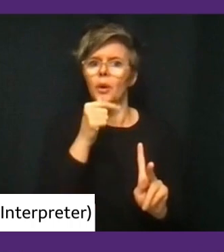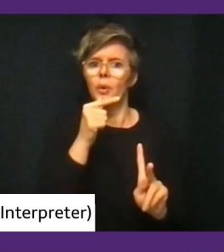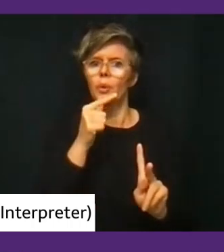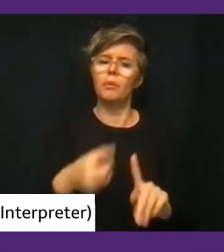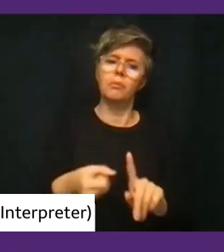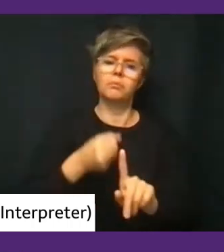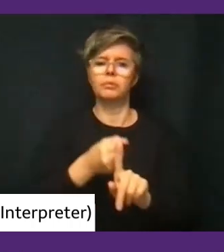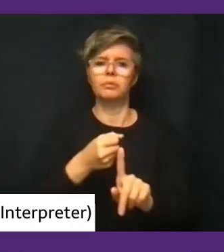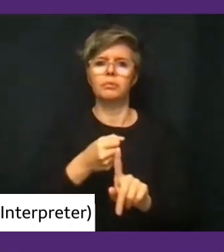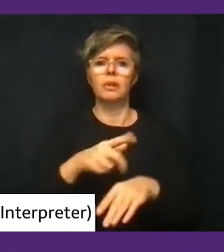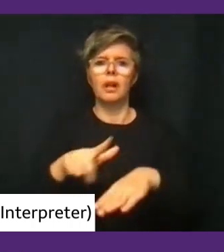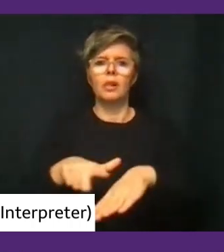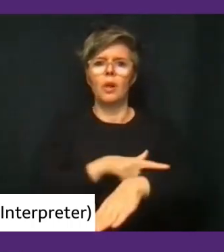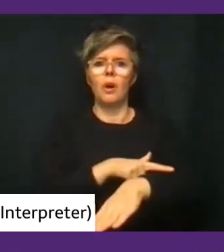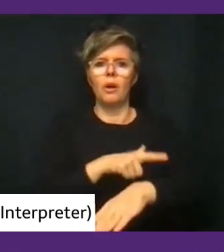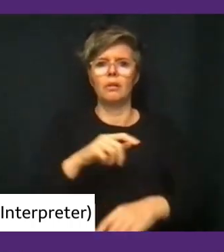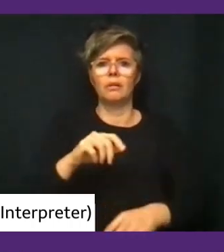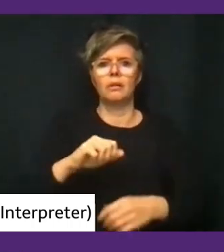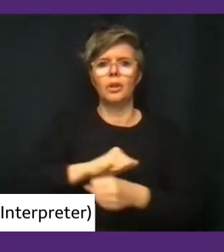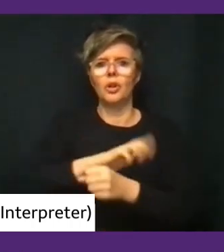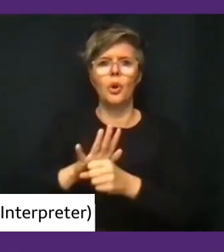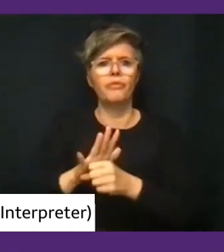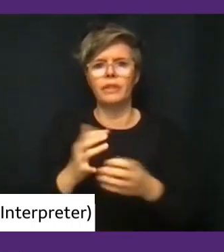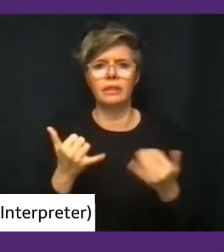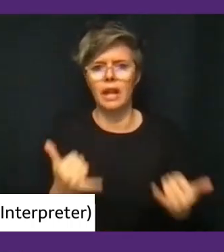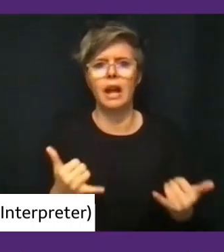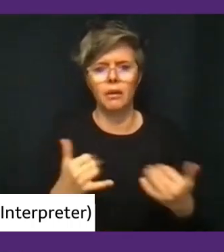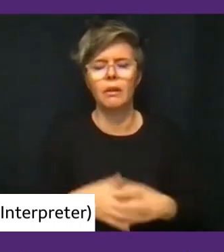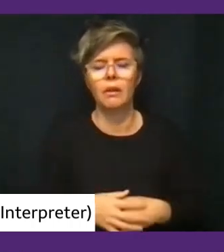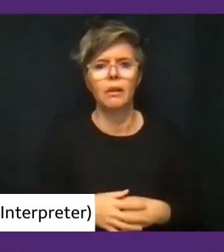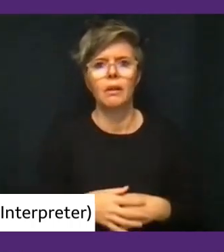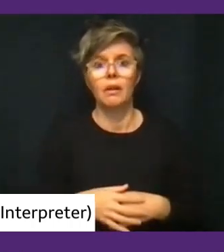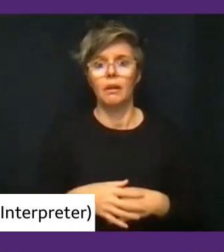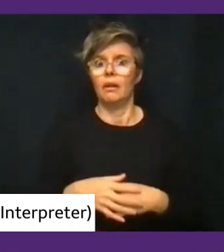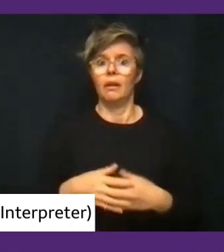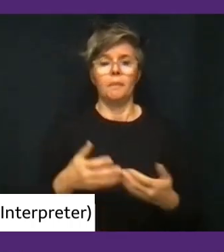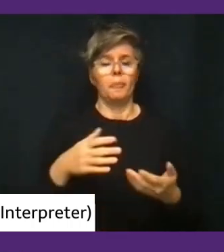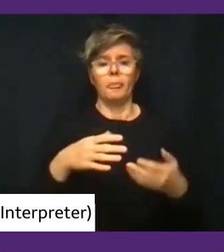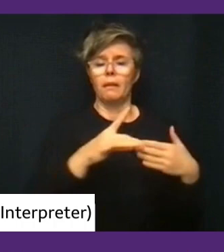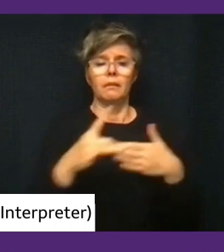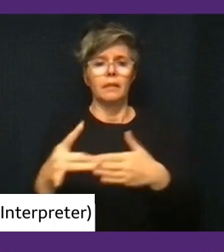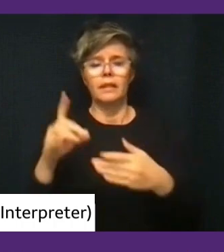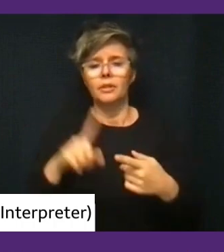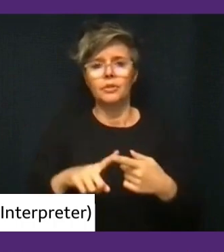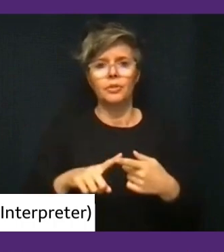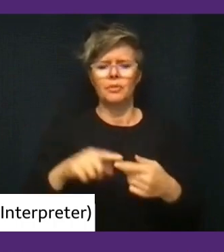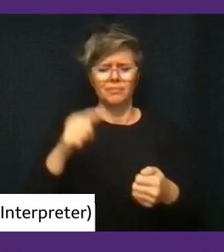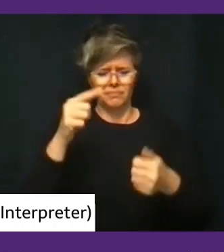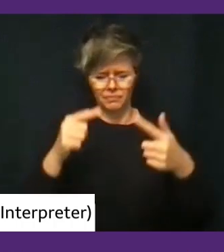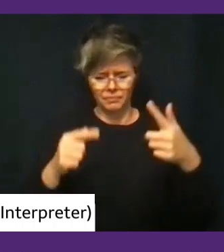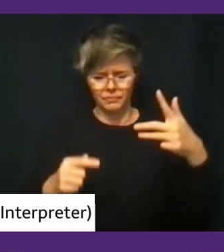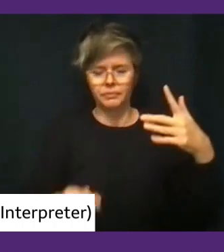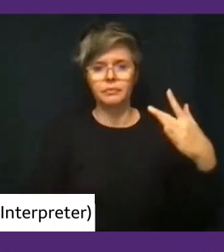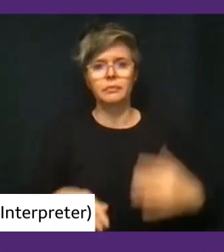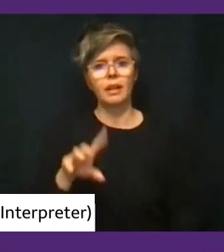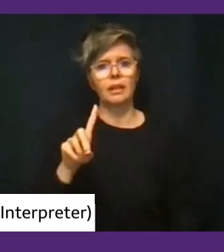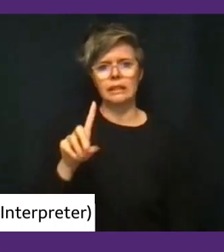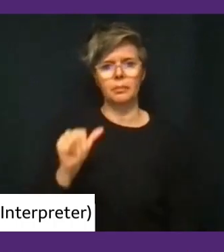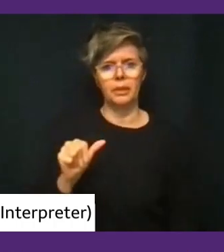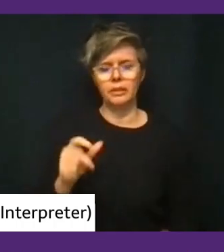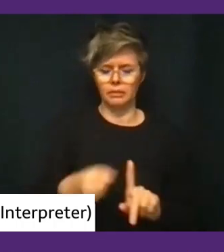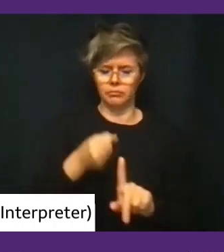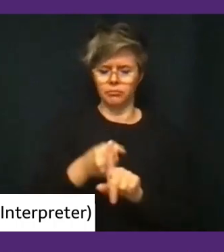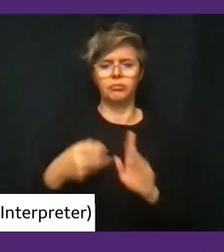COVID and the potential of what disability might bring in their worlds. And so I think just the increase